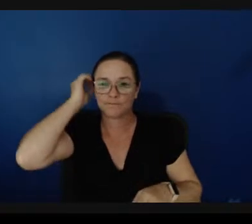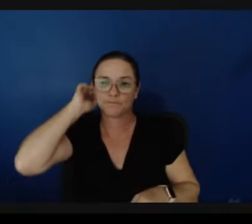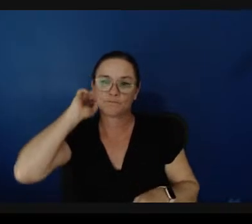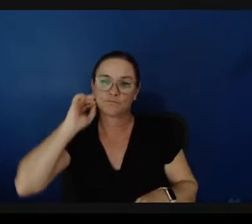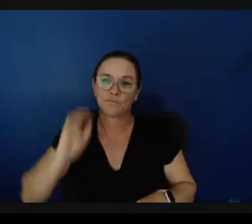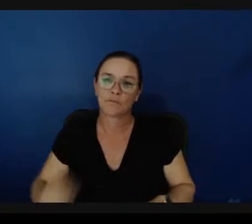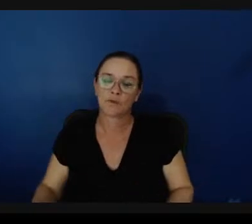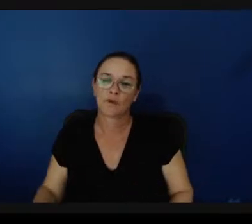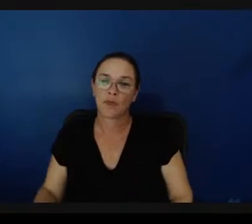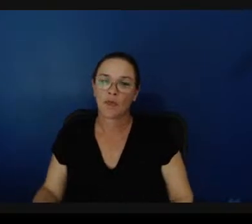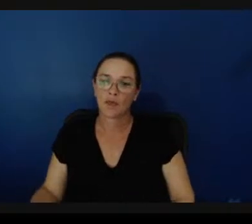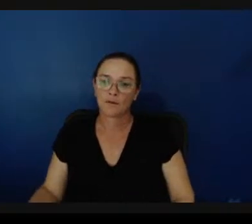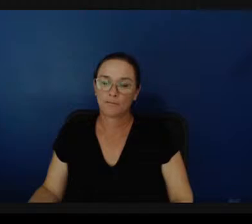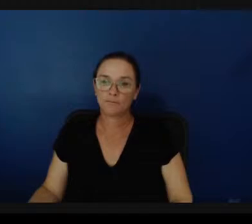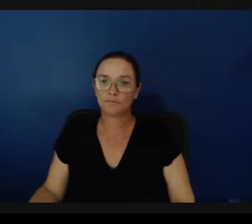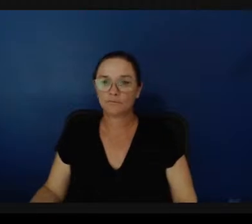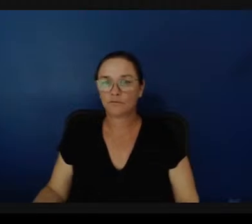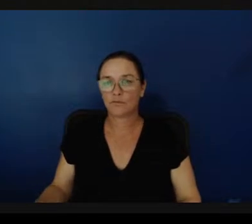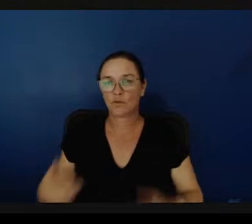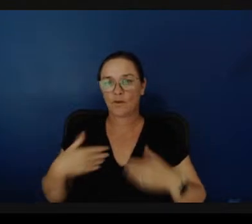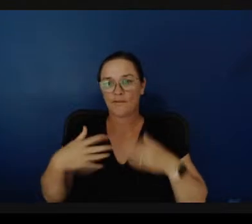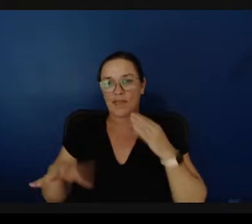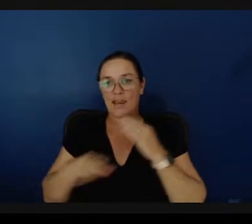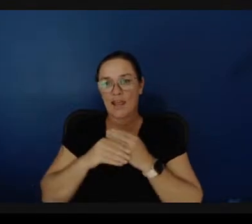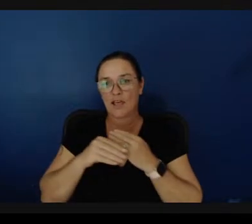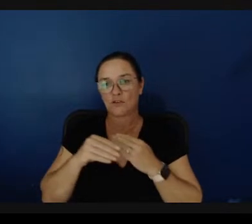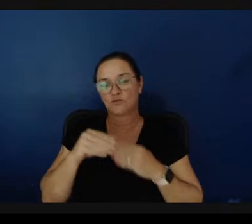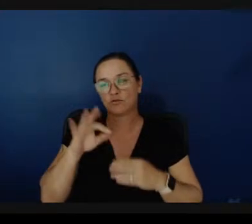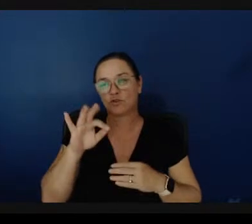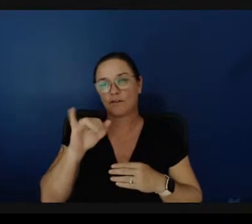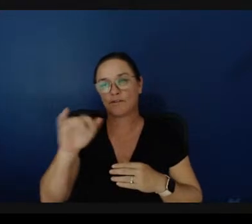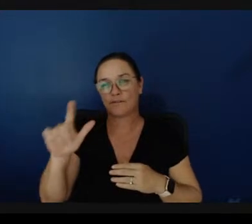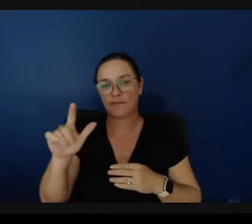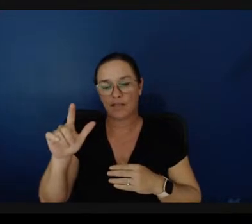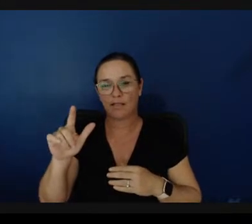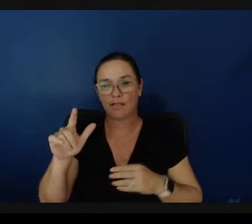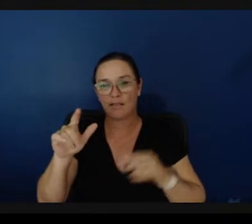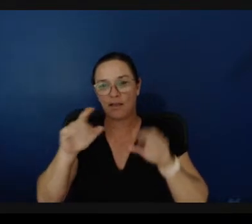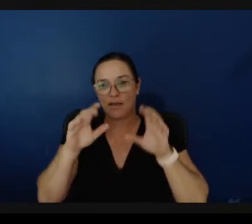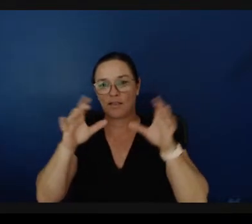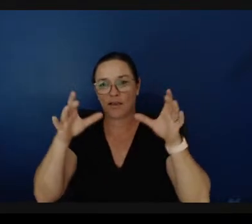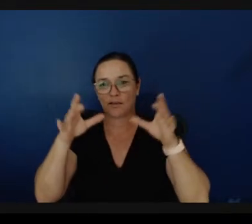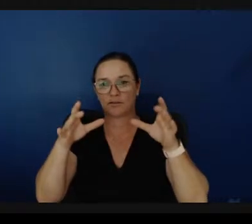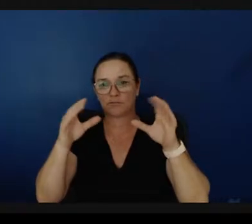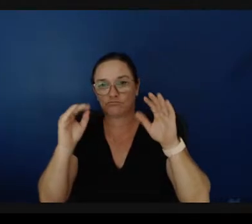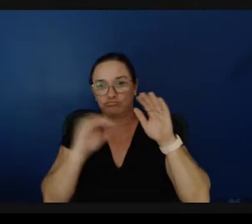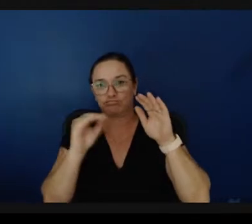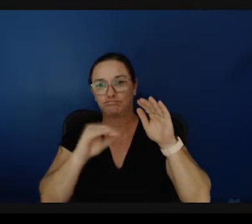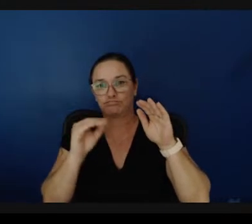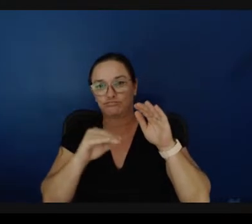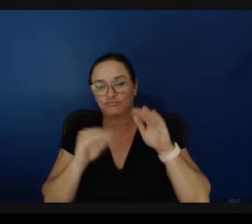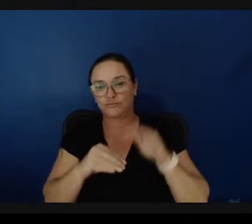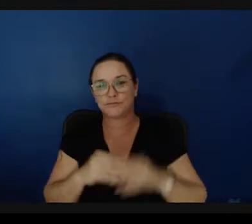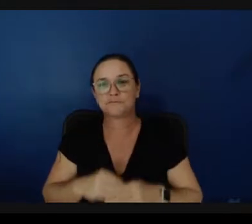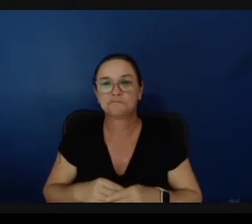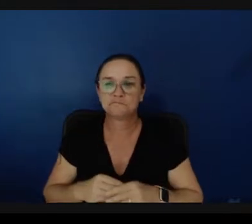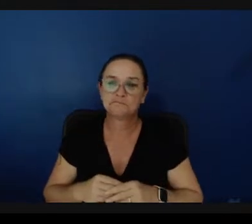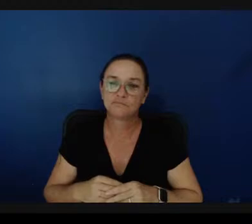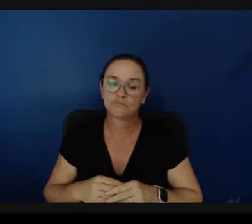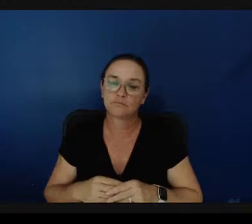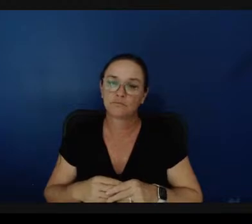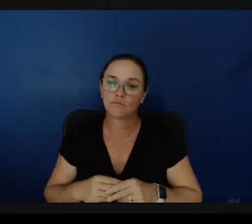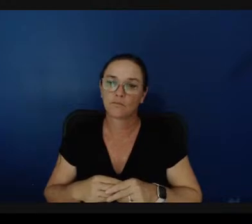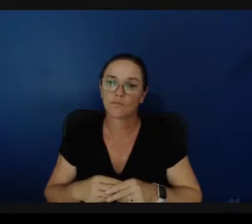added on all the extra fill that's been erupted into here over the last 6 years that we discussed. So